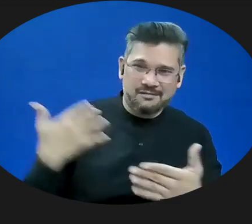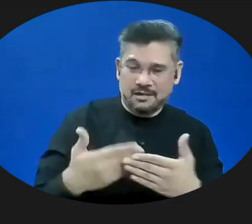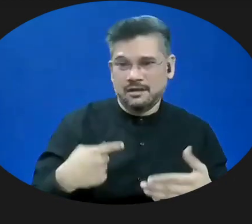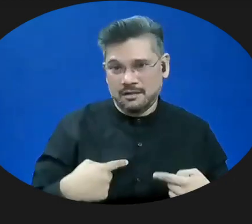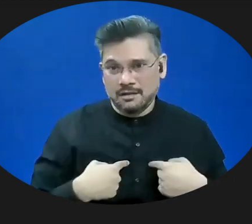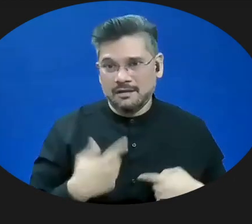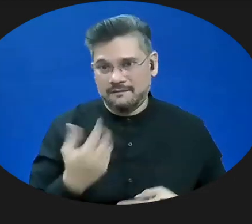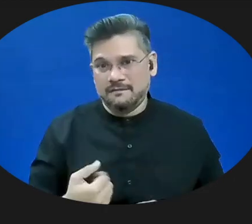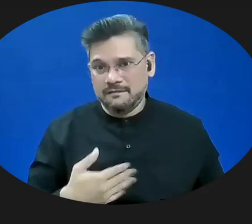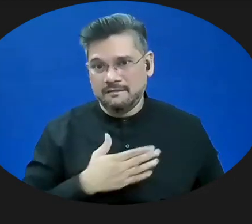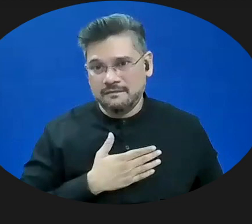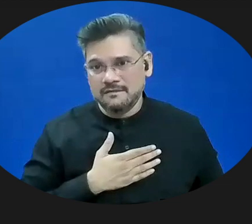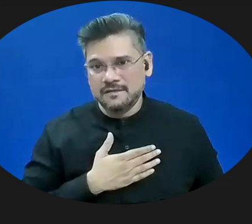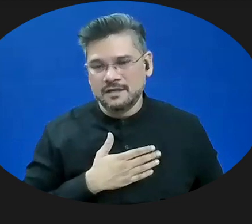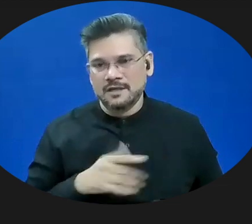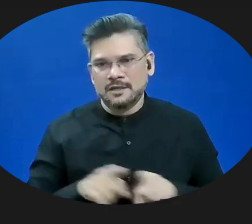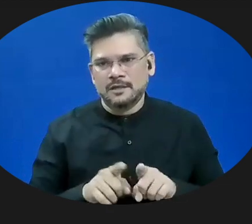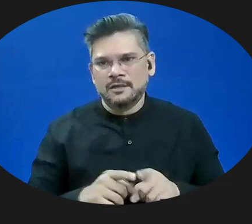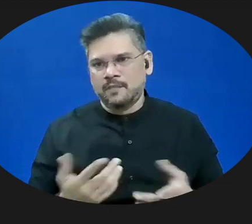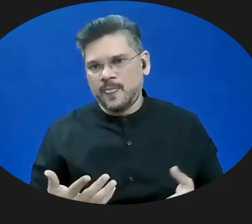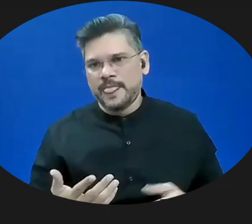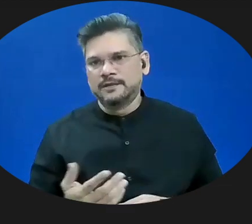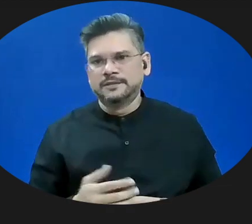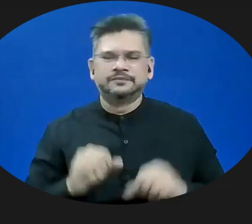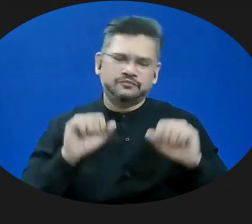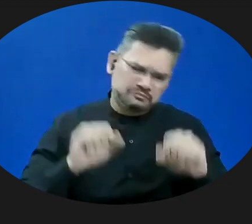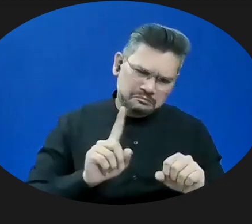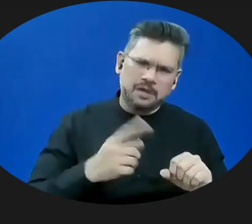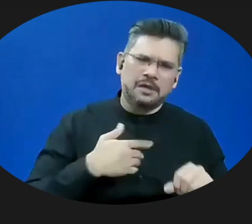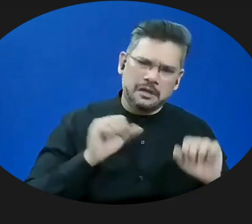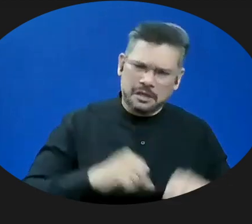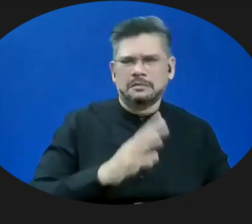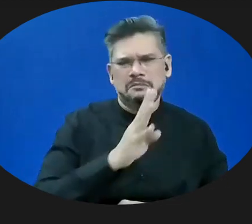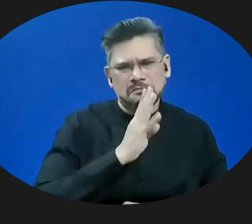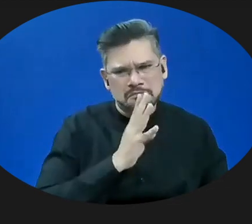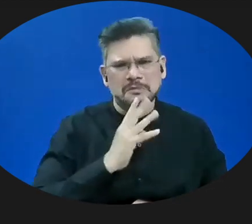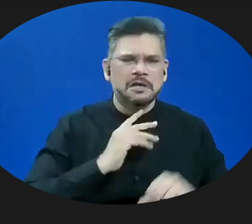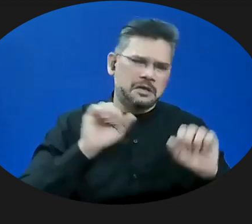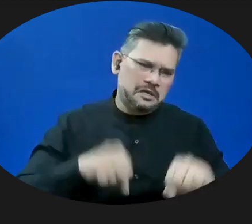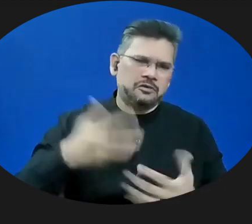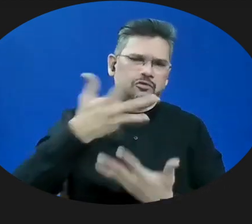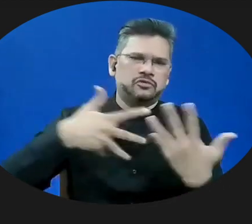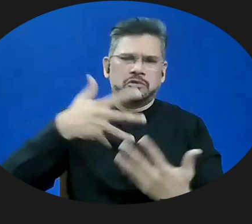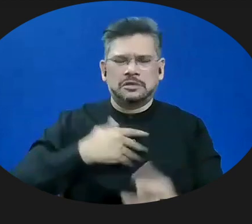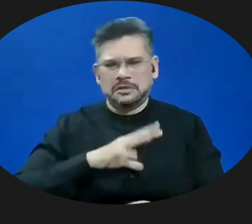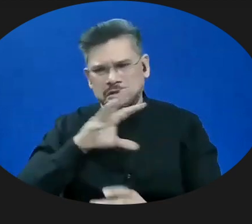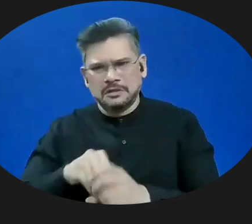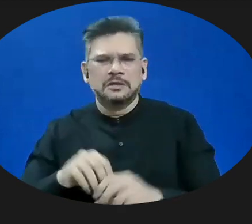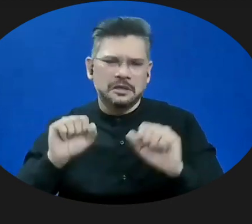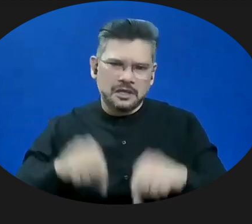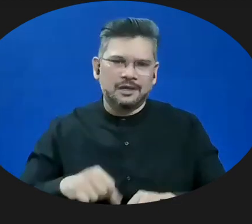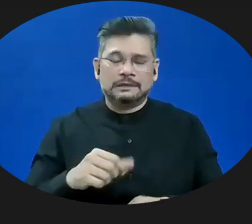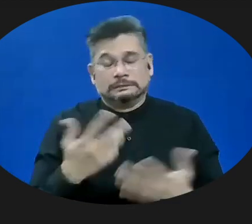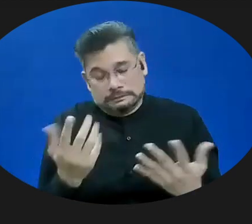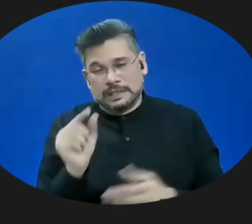suicidal. But I still can talk. I can still can think. Even though I forget 80% of my childhood